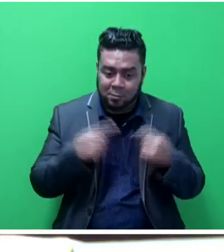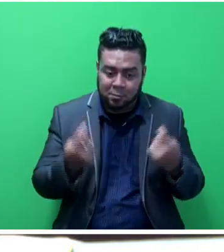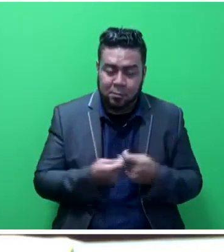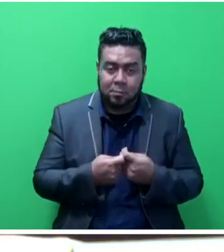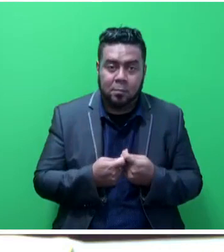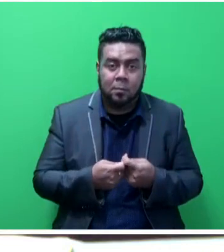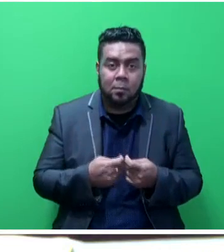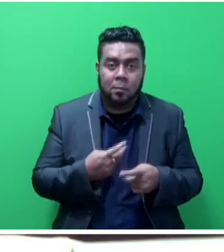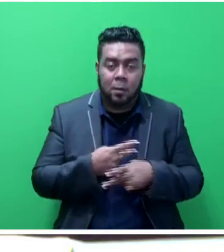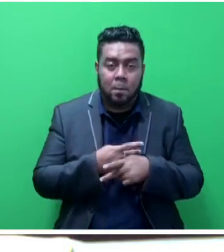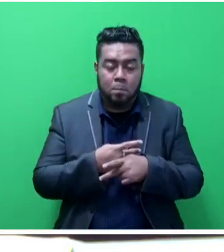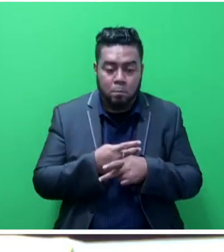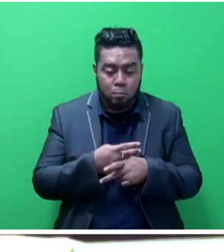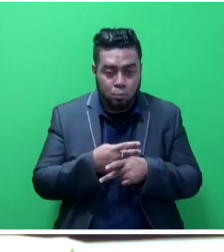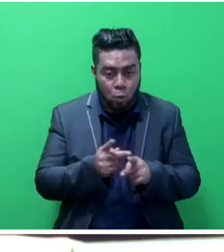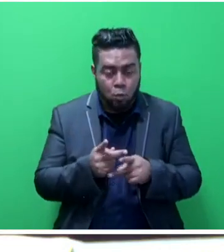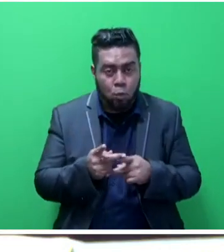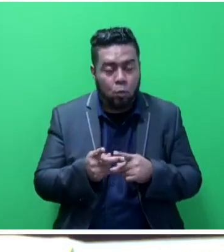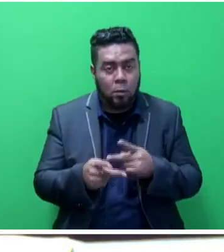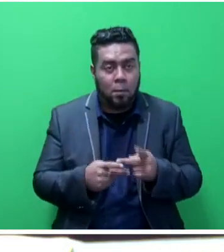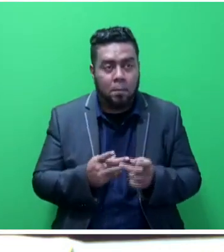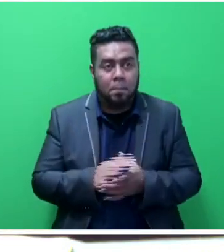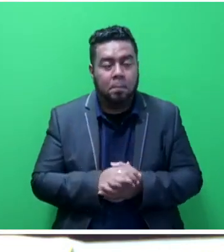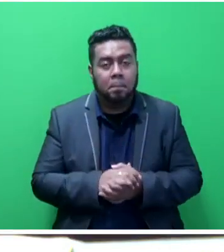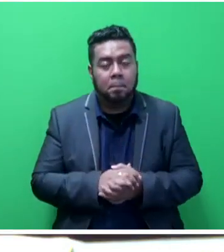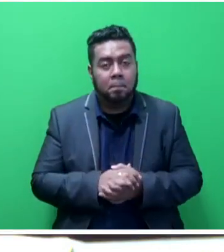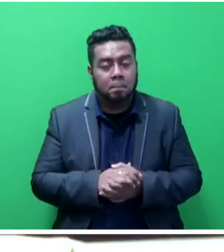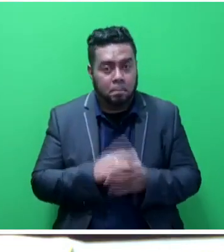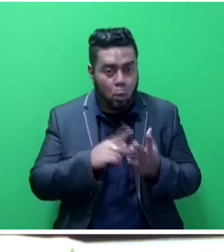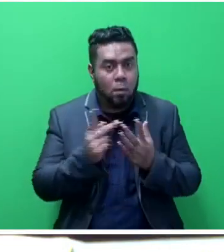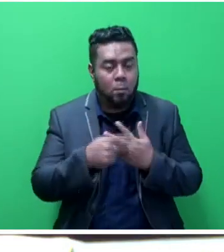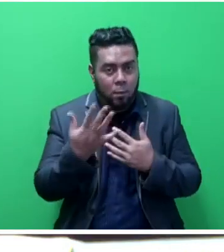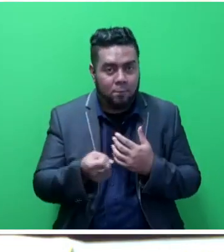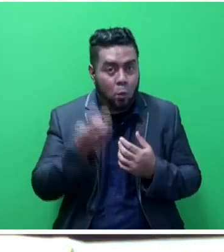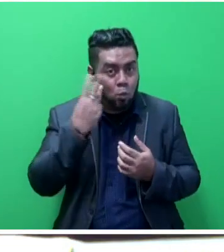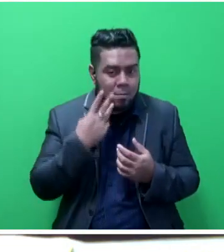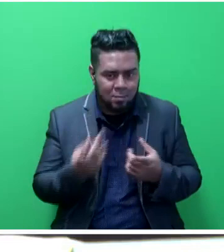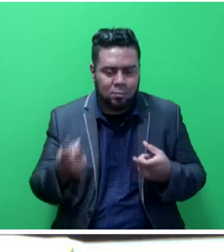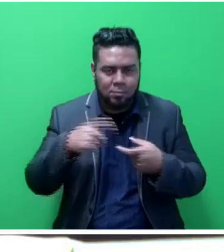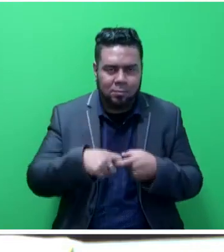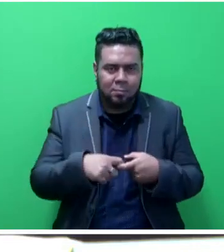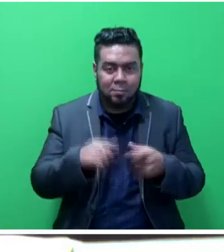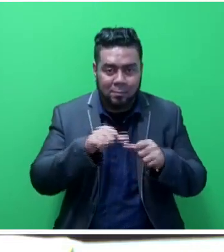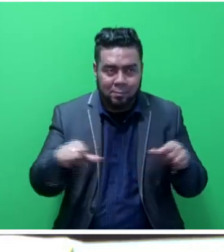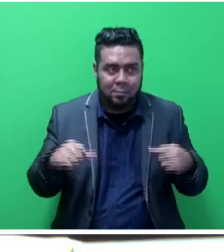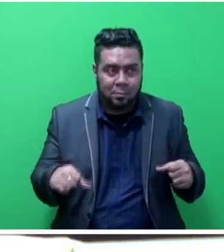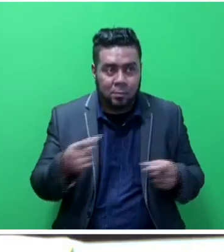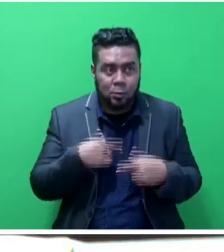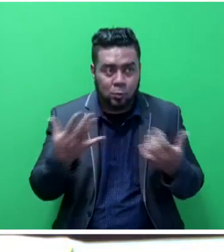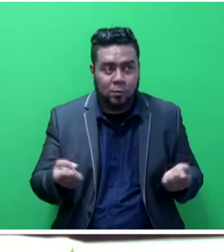support women engaged in agriculture. So, Mr. Speaker said we are very fortunate to